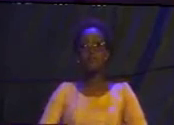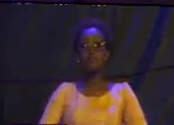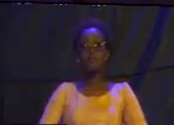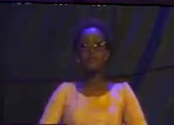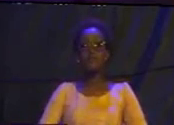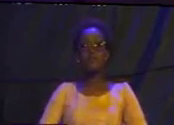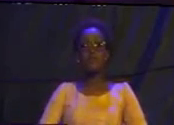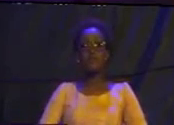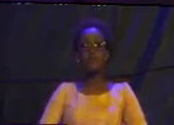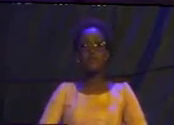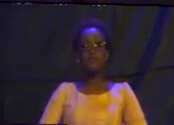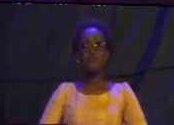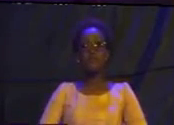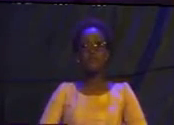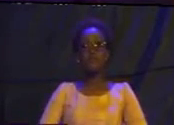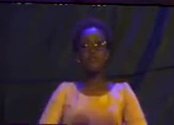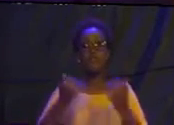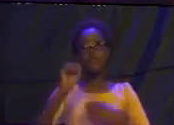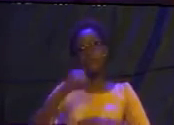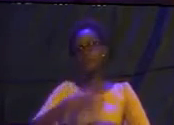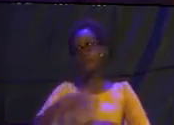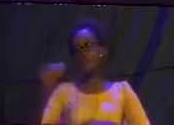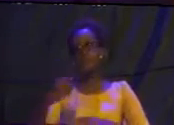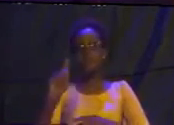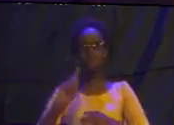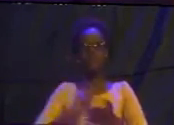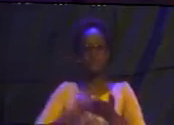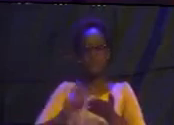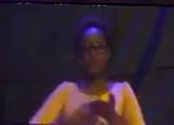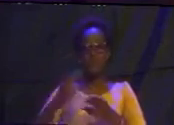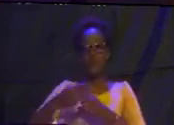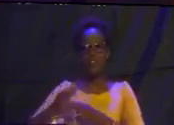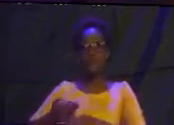So you can start tomorrow in the morning. You may go and...